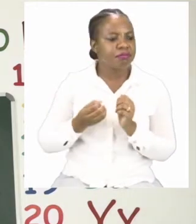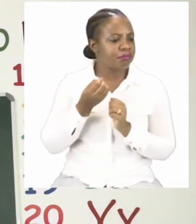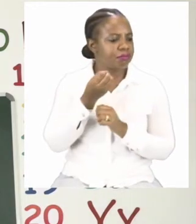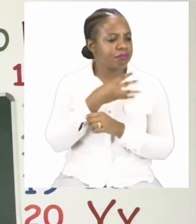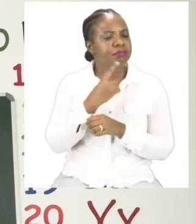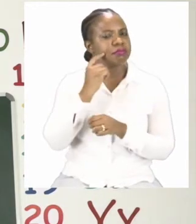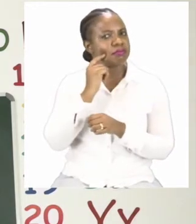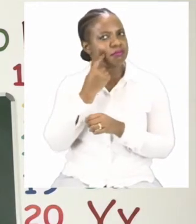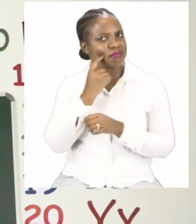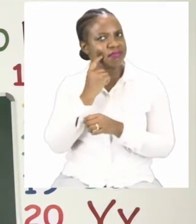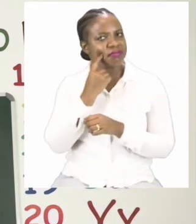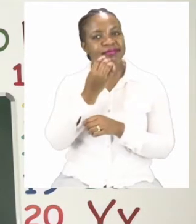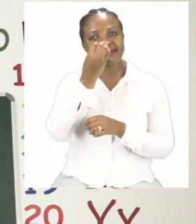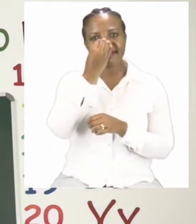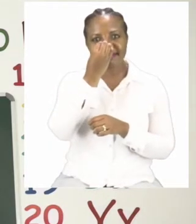Zacky.